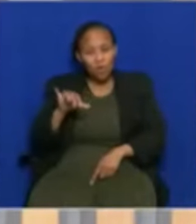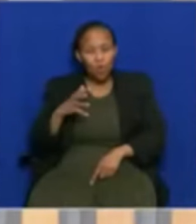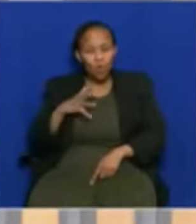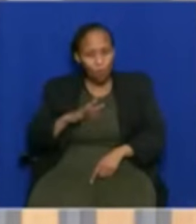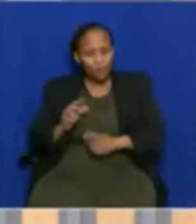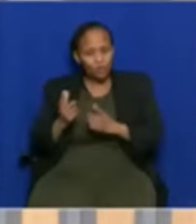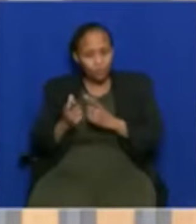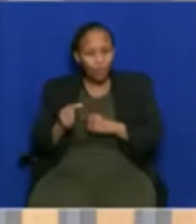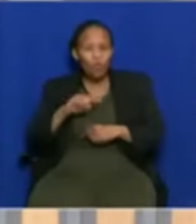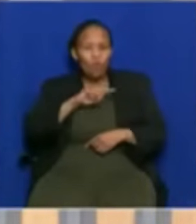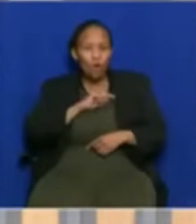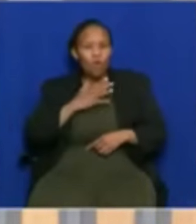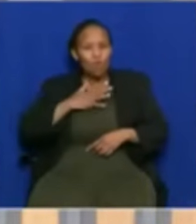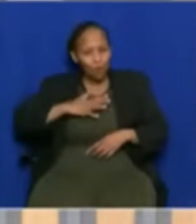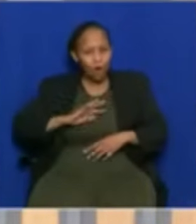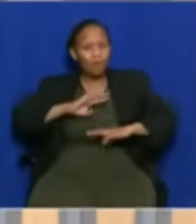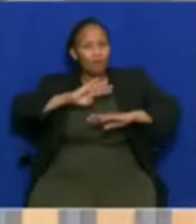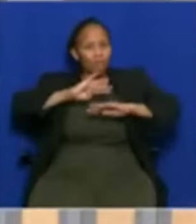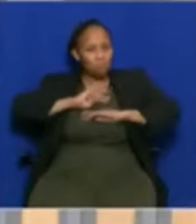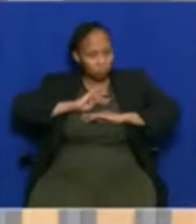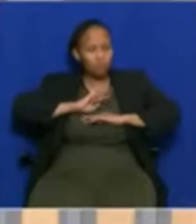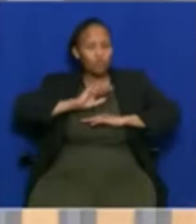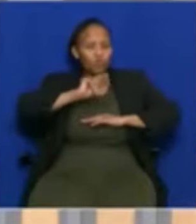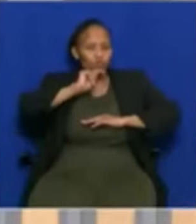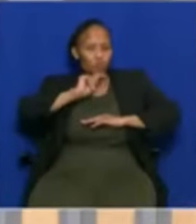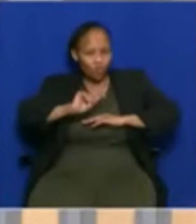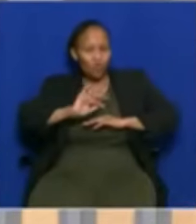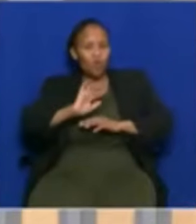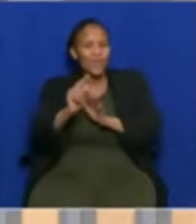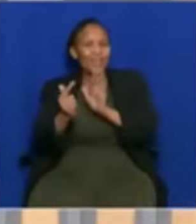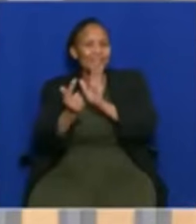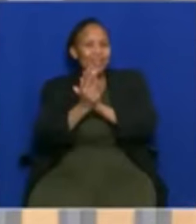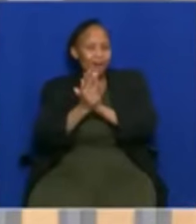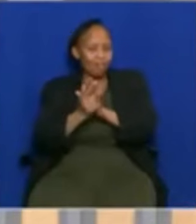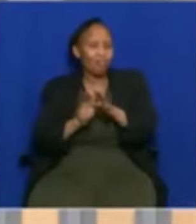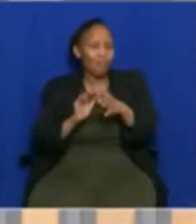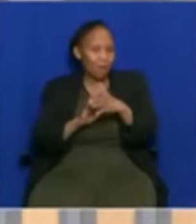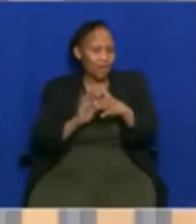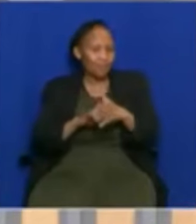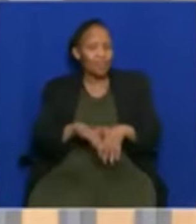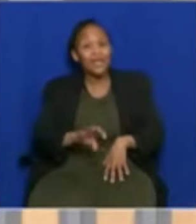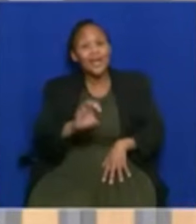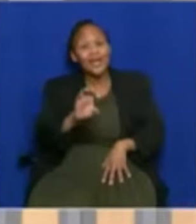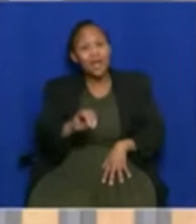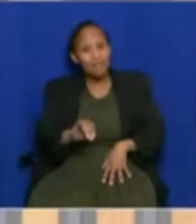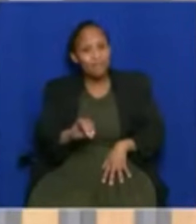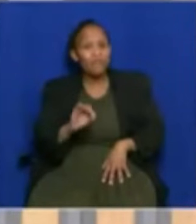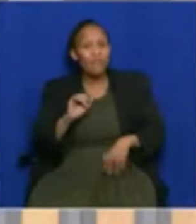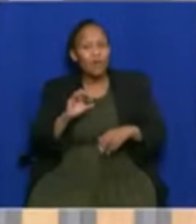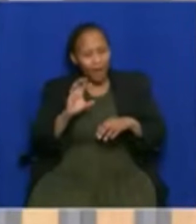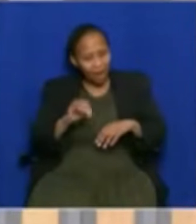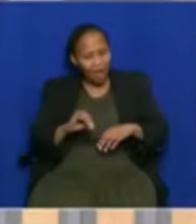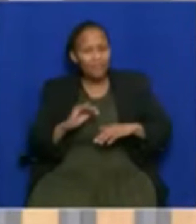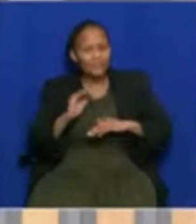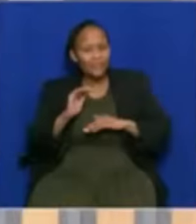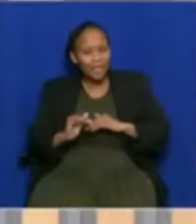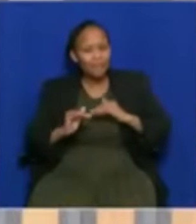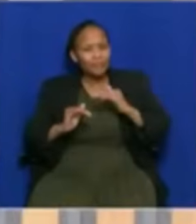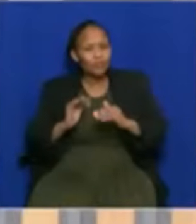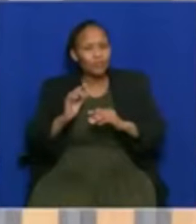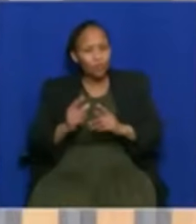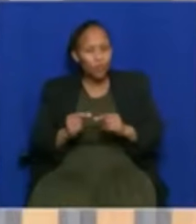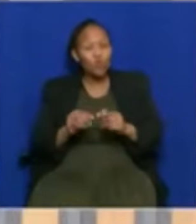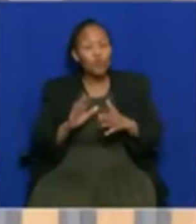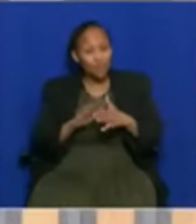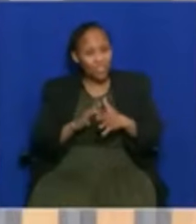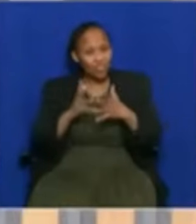a legal basis for each one of these various steps to be done. So we'll keep going back to the sections, and to you